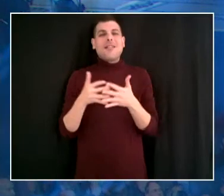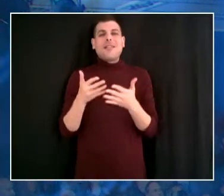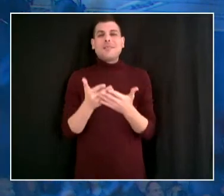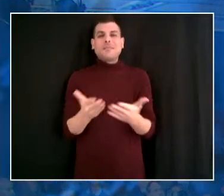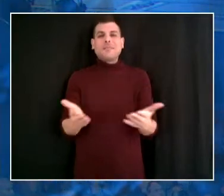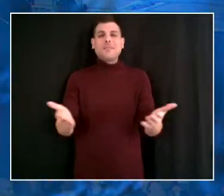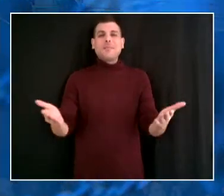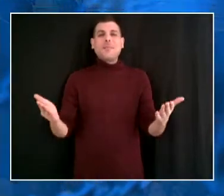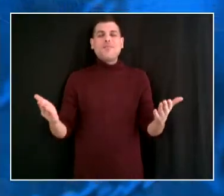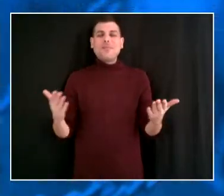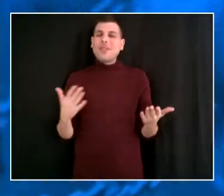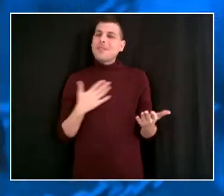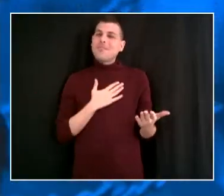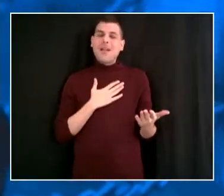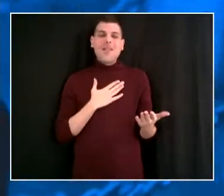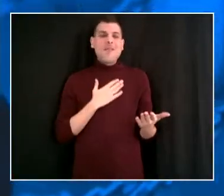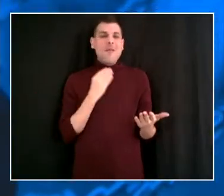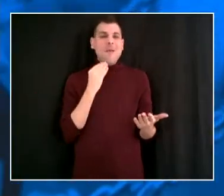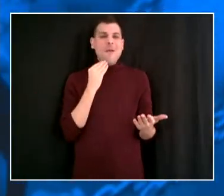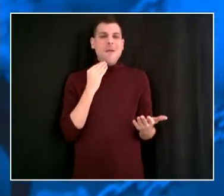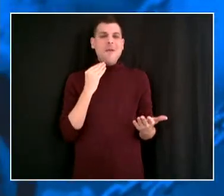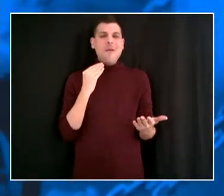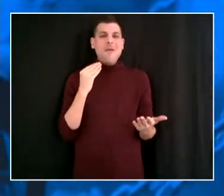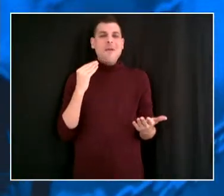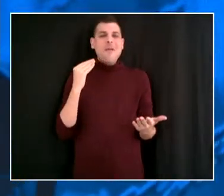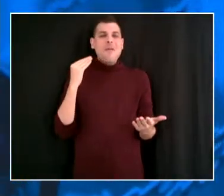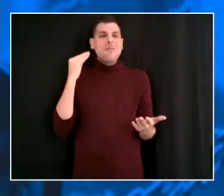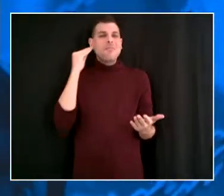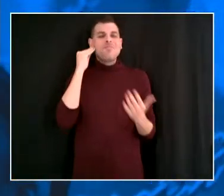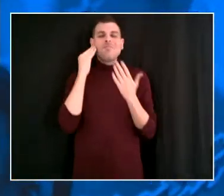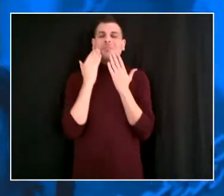America, my home,